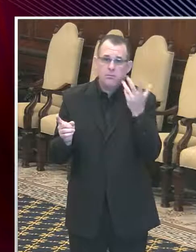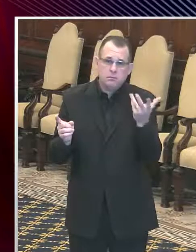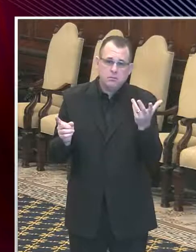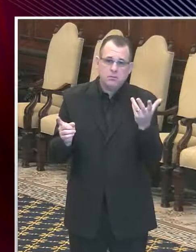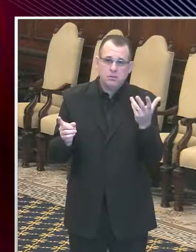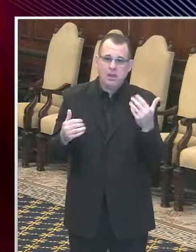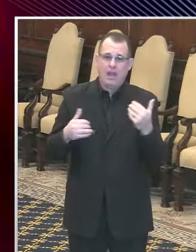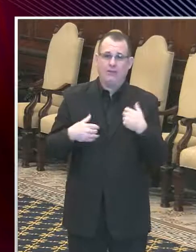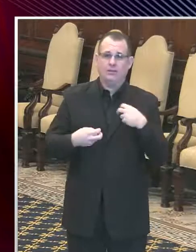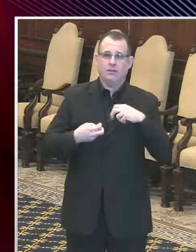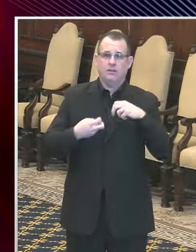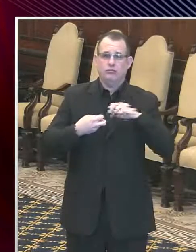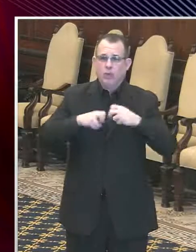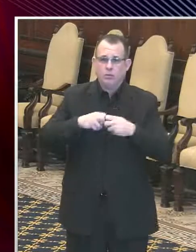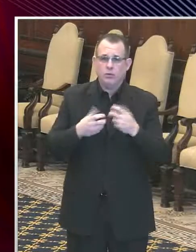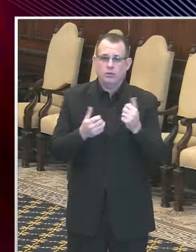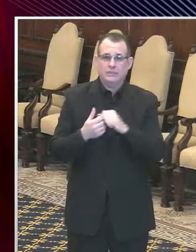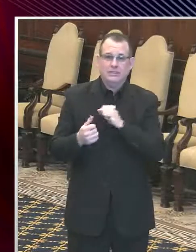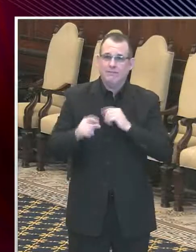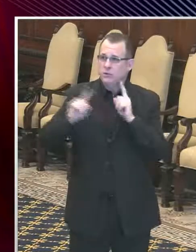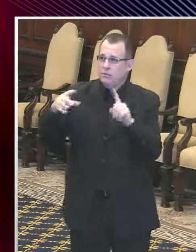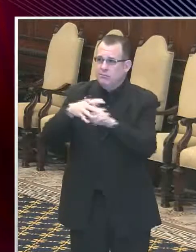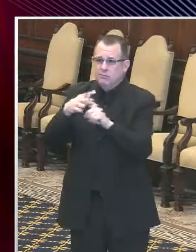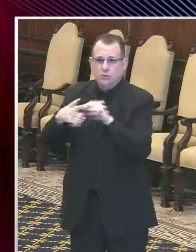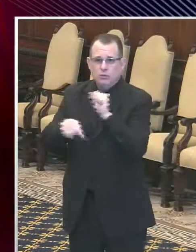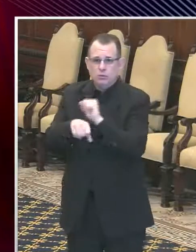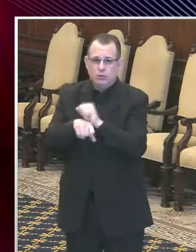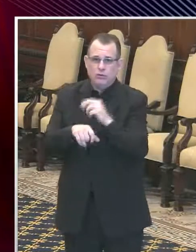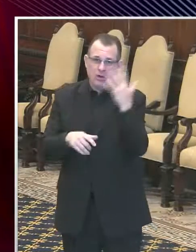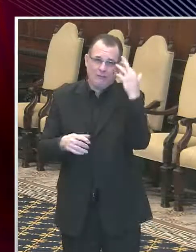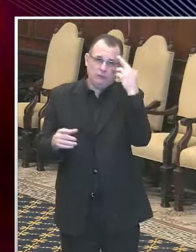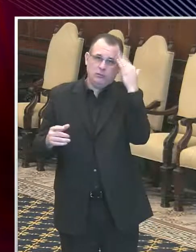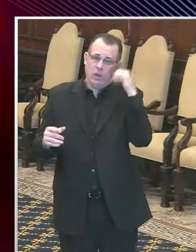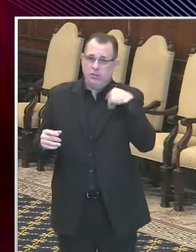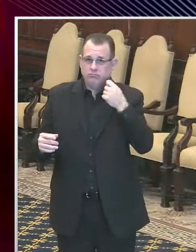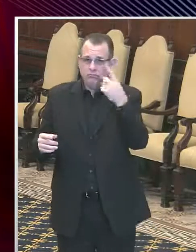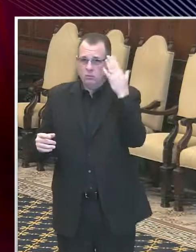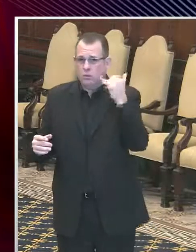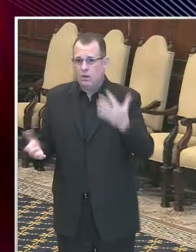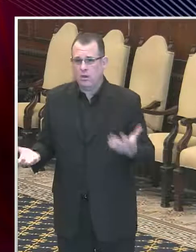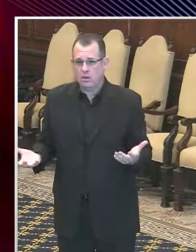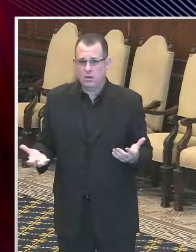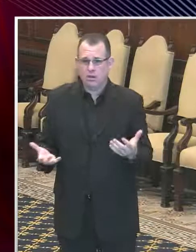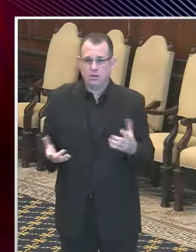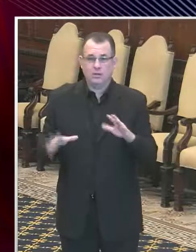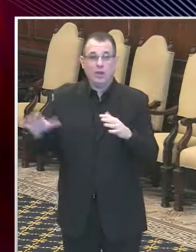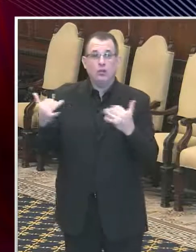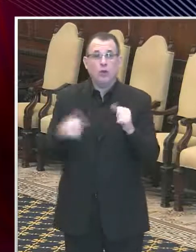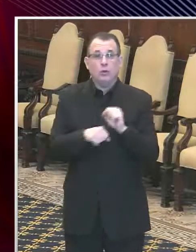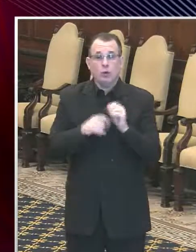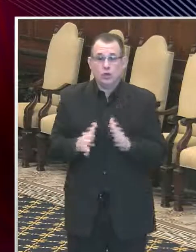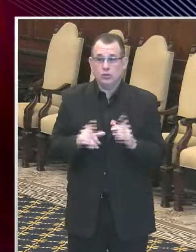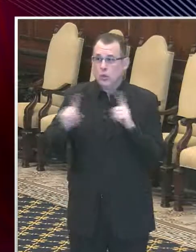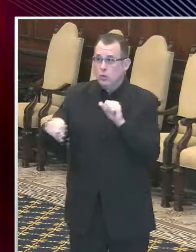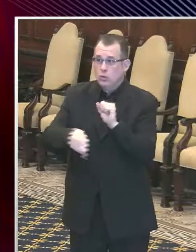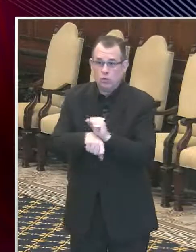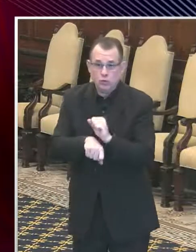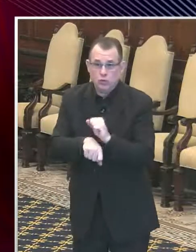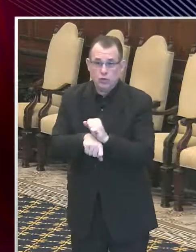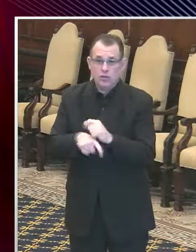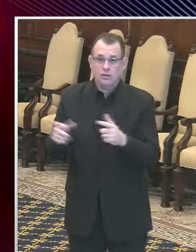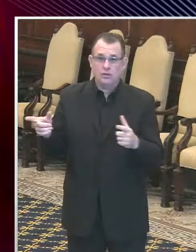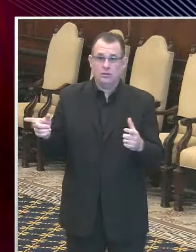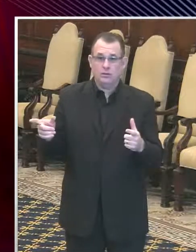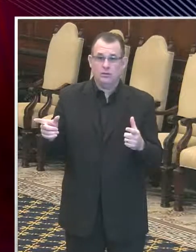come to work. You can understand why, and that when their permanent workers don't come to work, they rely on staffing agencies. Those staffing